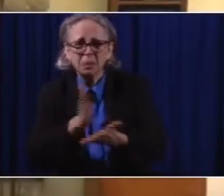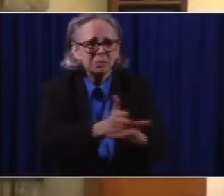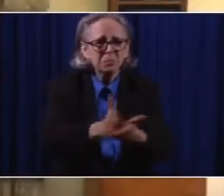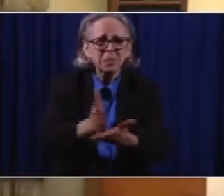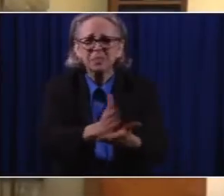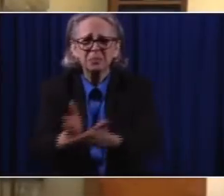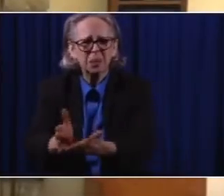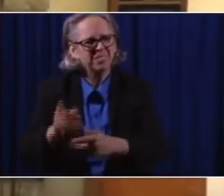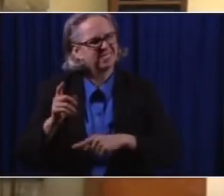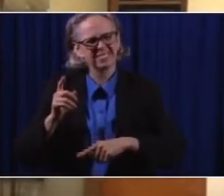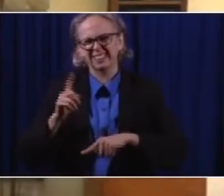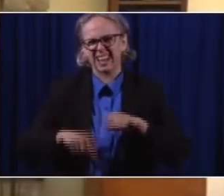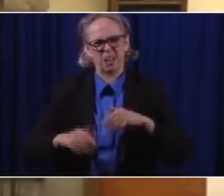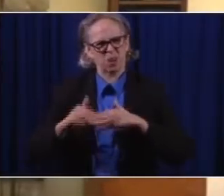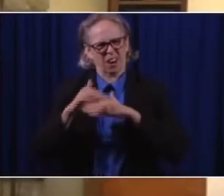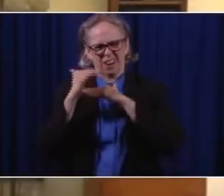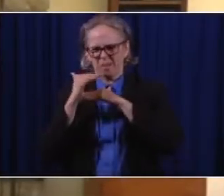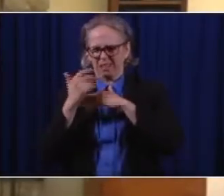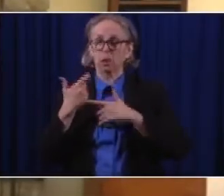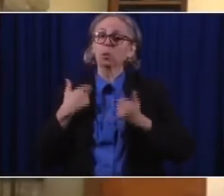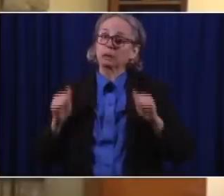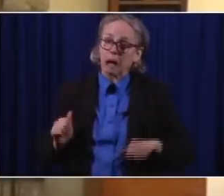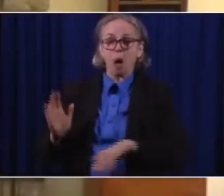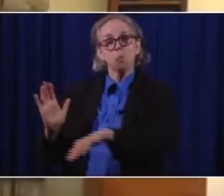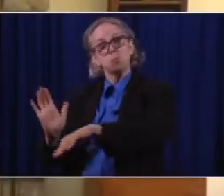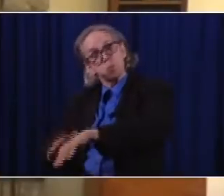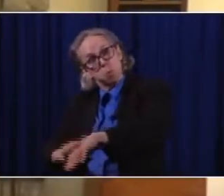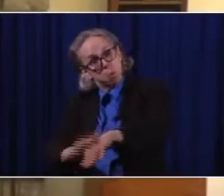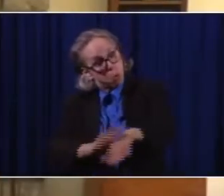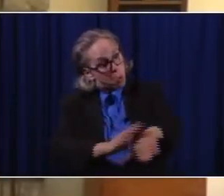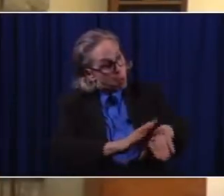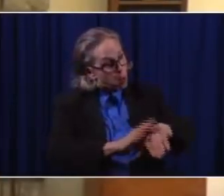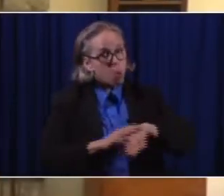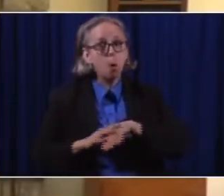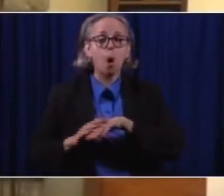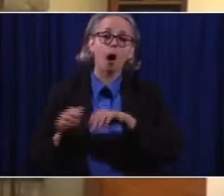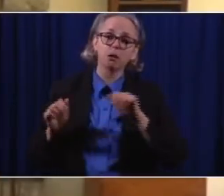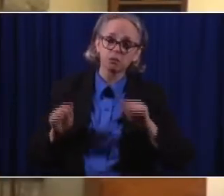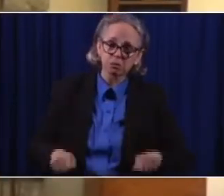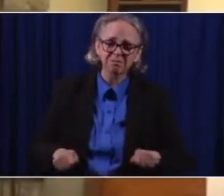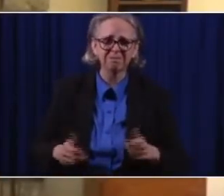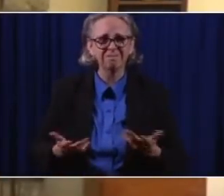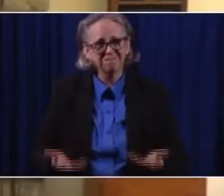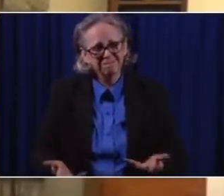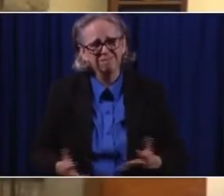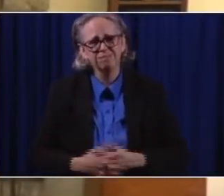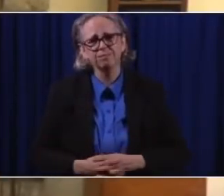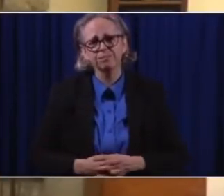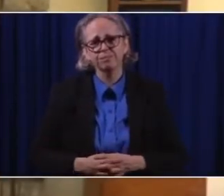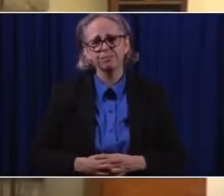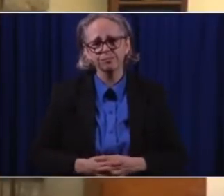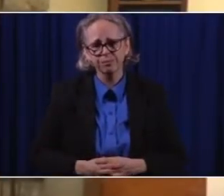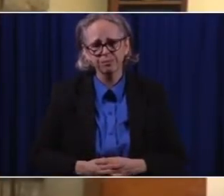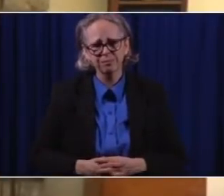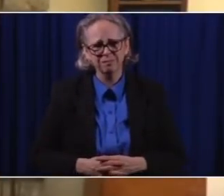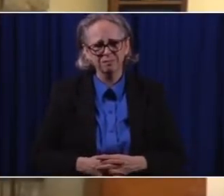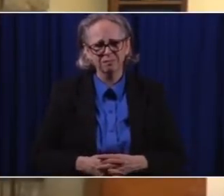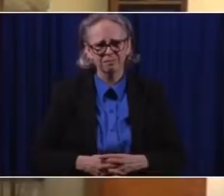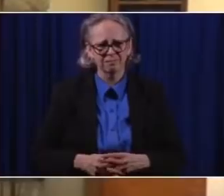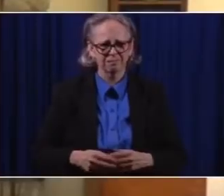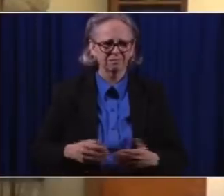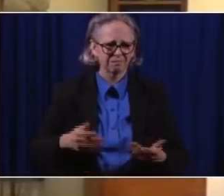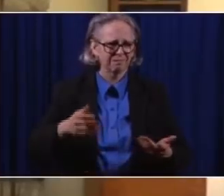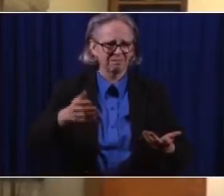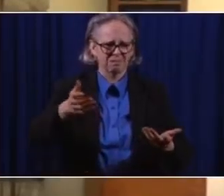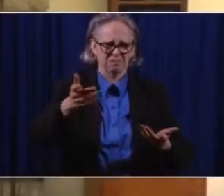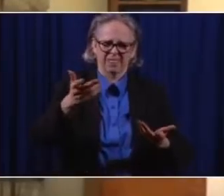careful, particularly for the next two or 3 months. But yeah, we've got examples of spread that's